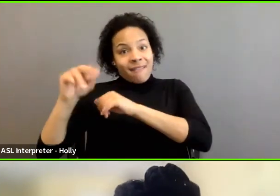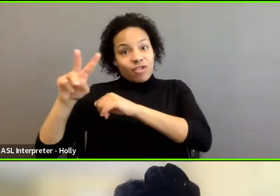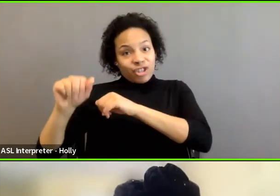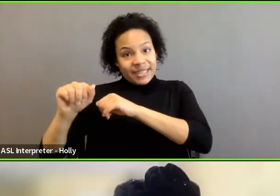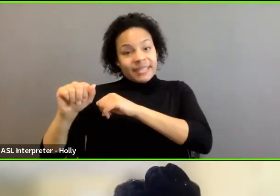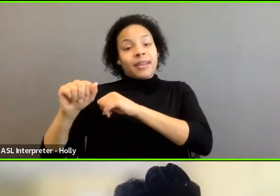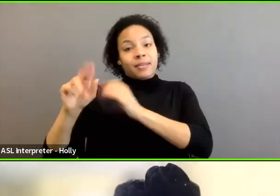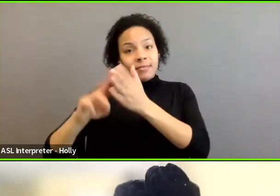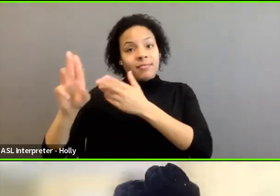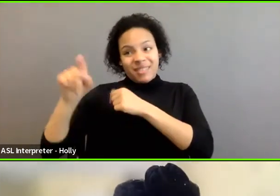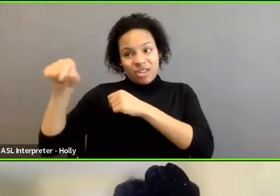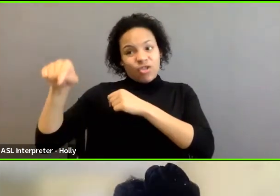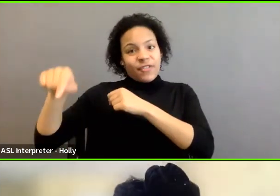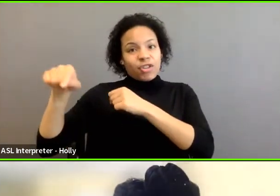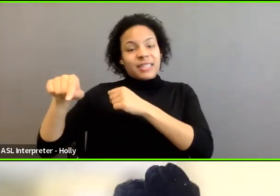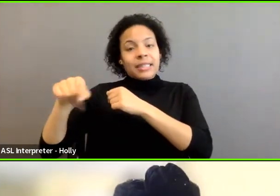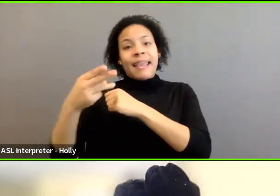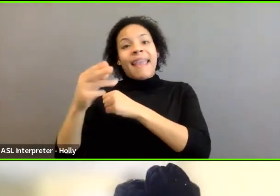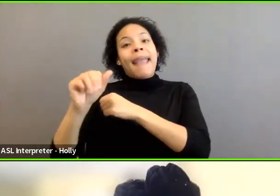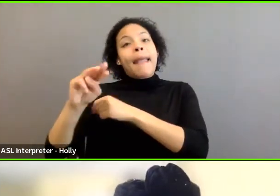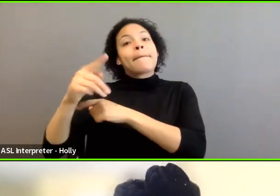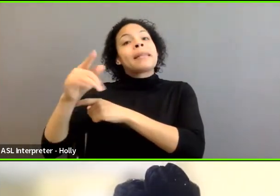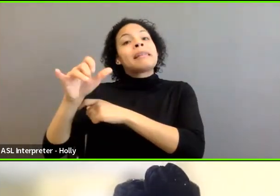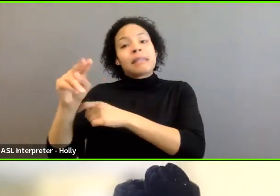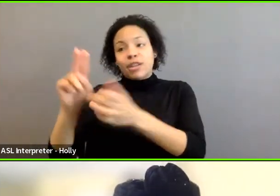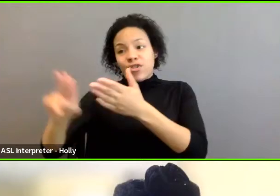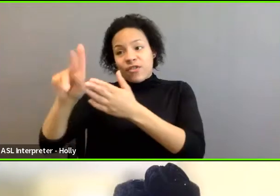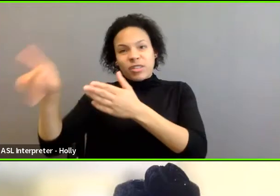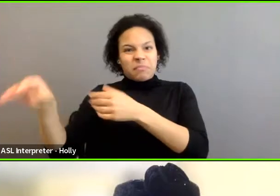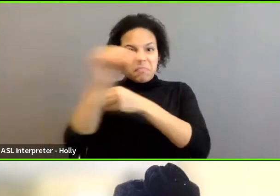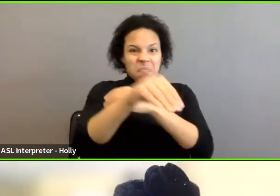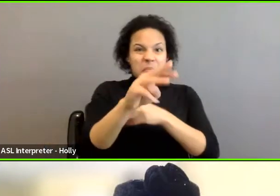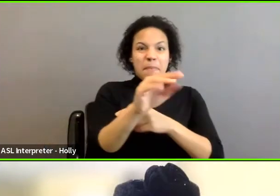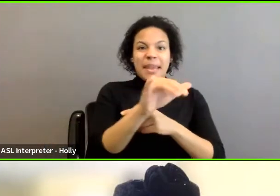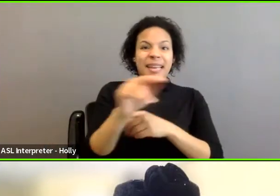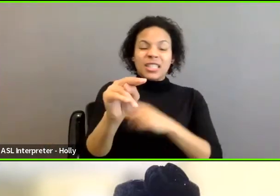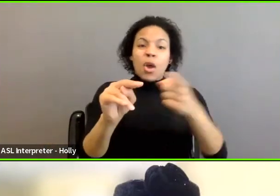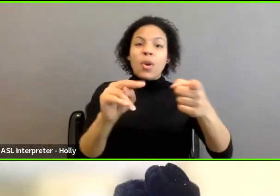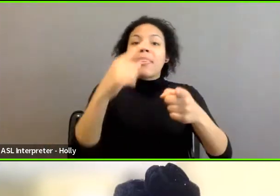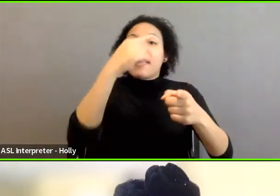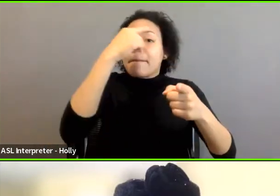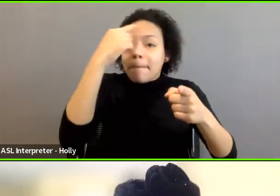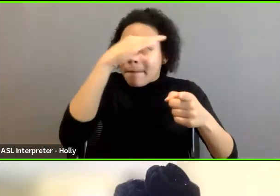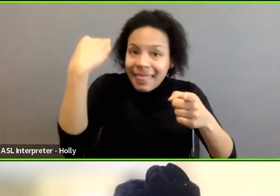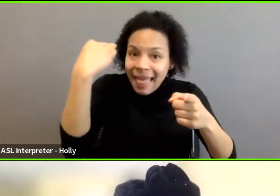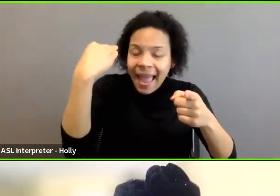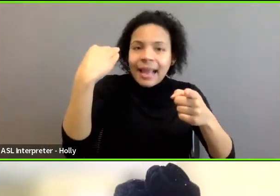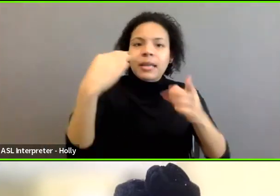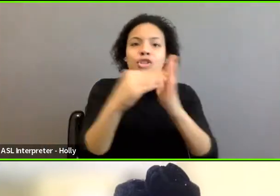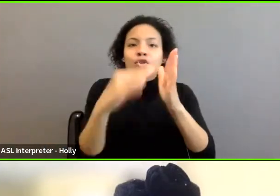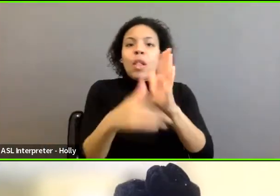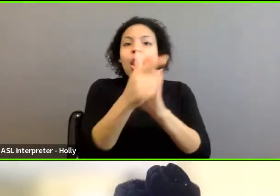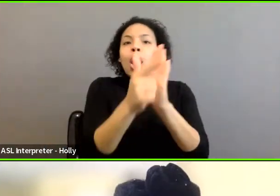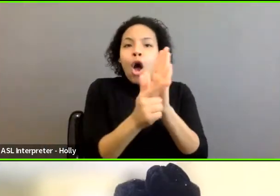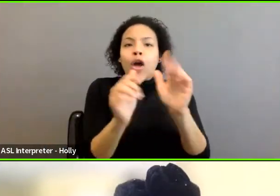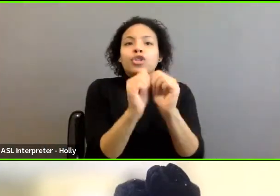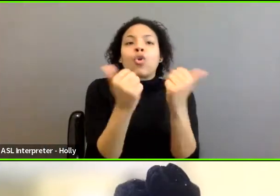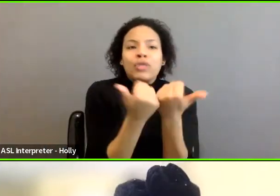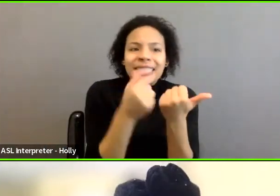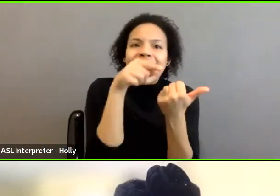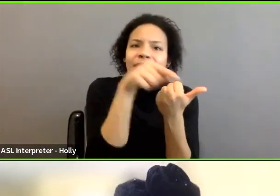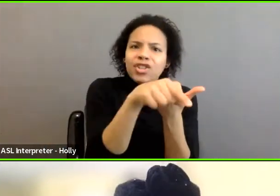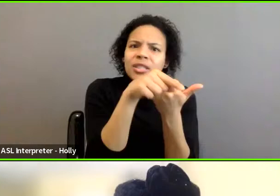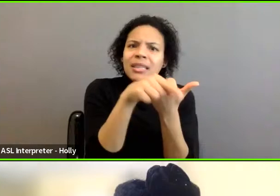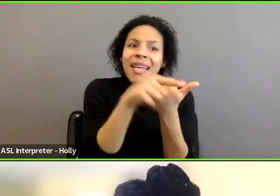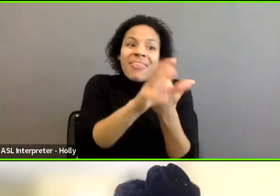arms was the Black Law Students Association. And so they became a beacon for me in a place where I was going, whoa, I just had